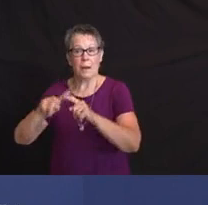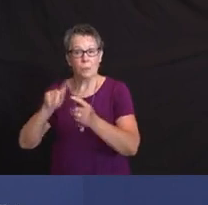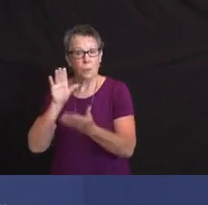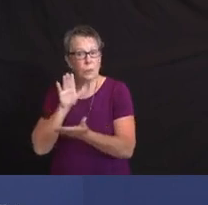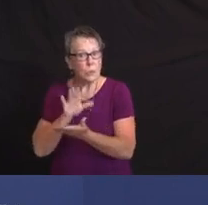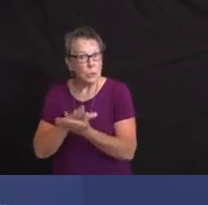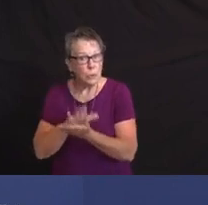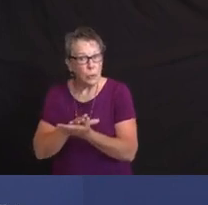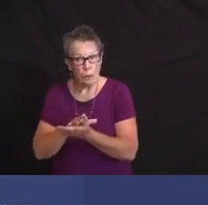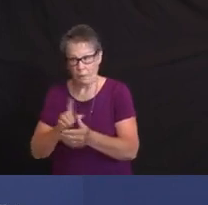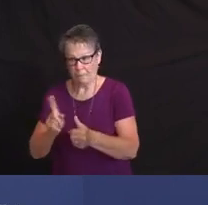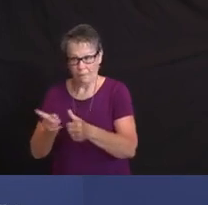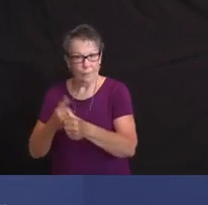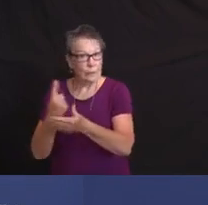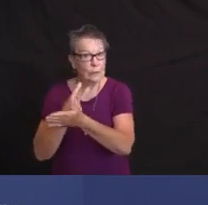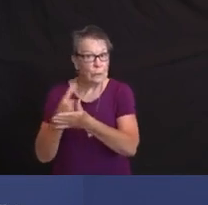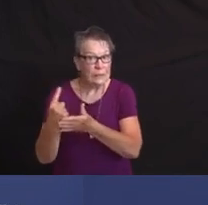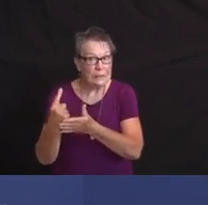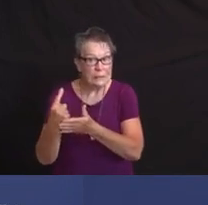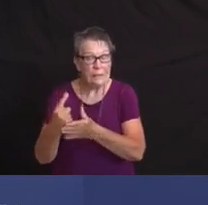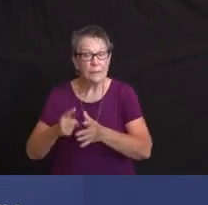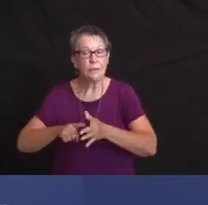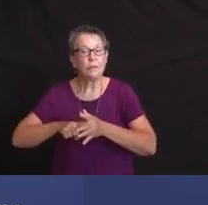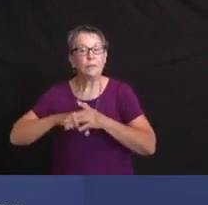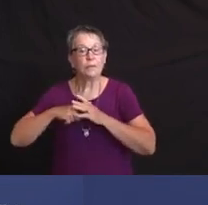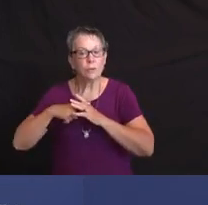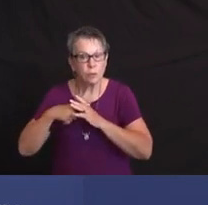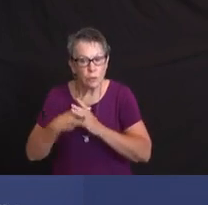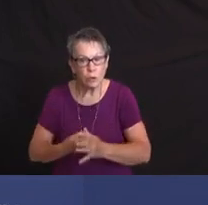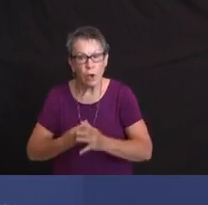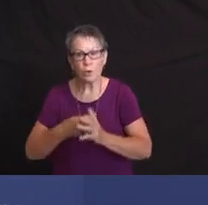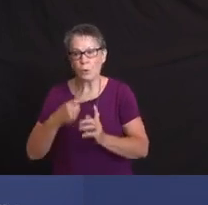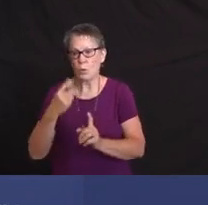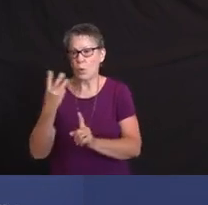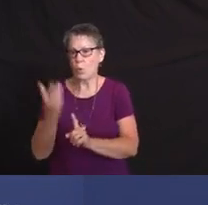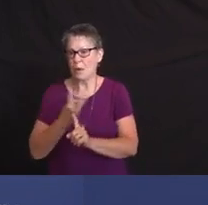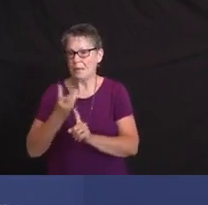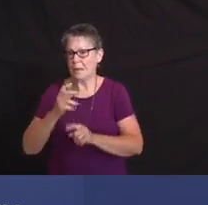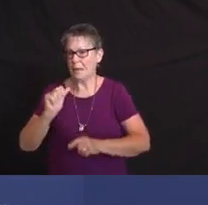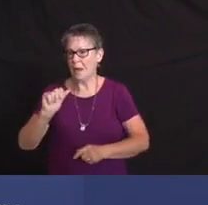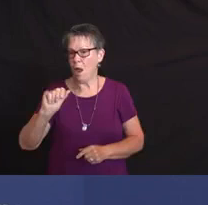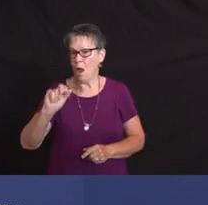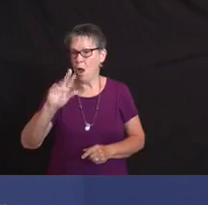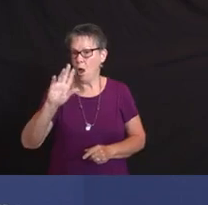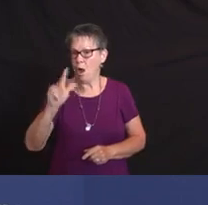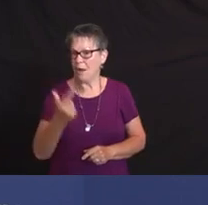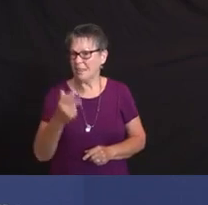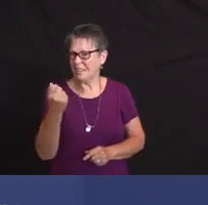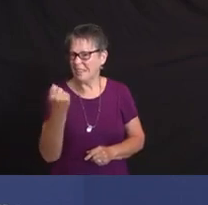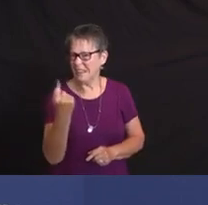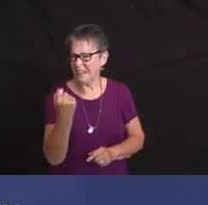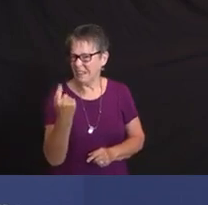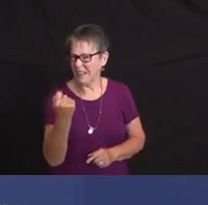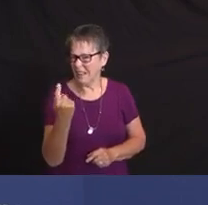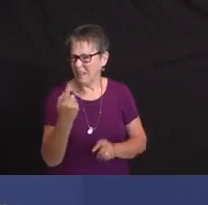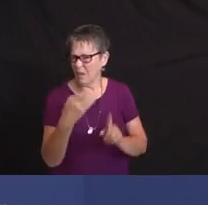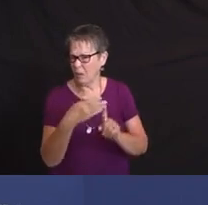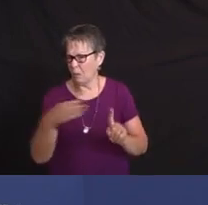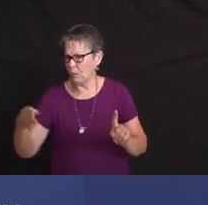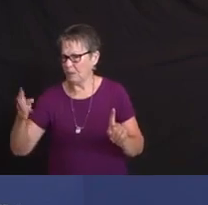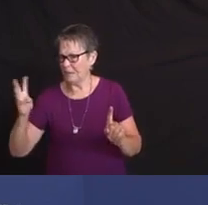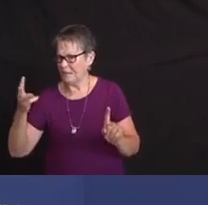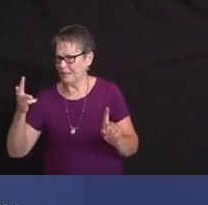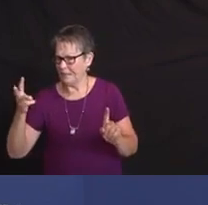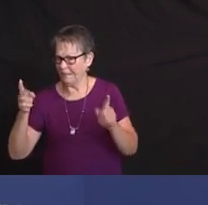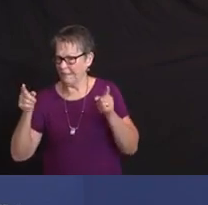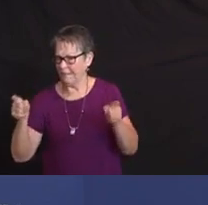Health, will begin Wednesday, August 11th, and continue through Monday, August 16th. Testing and vaccination will be